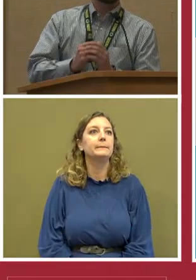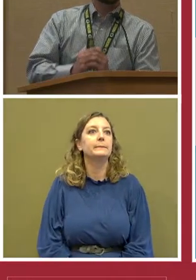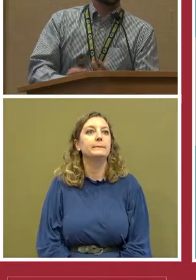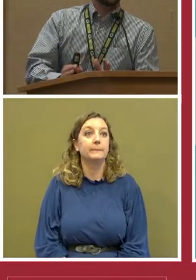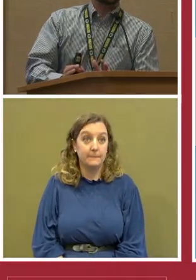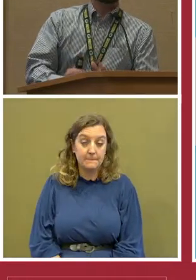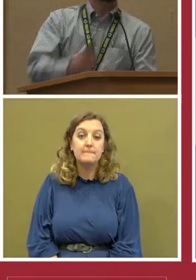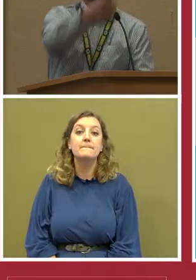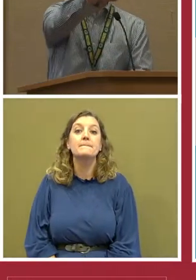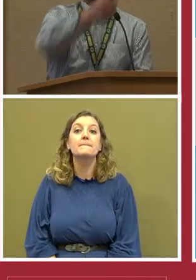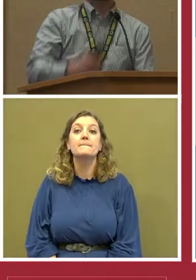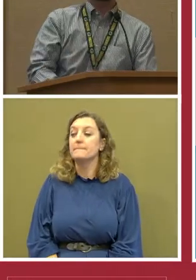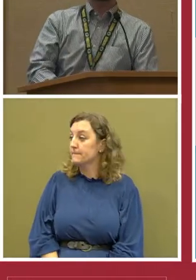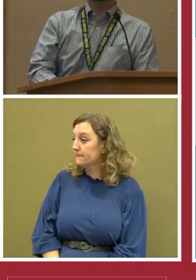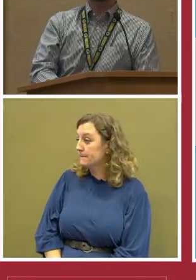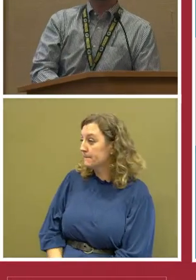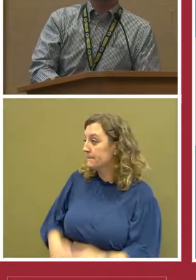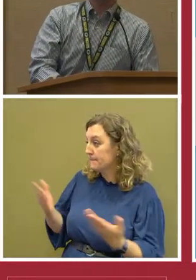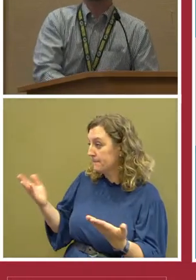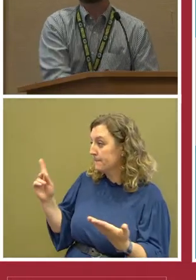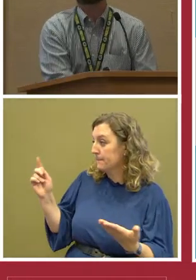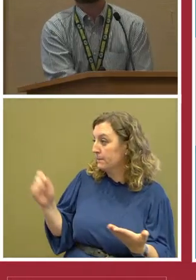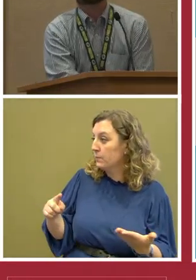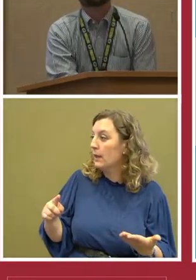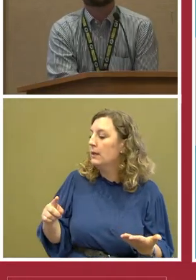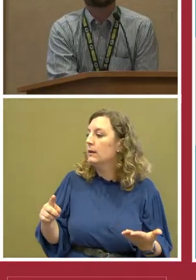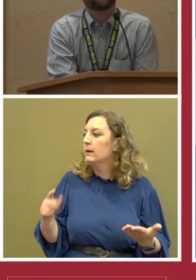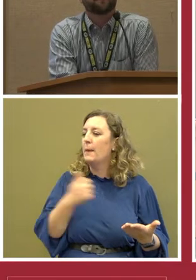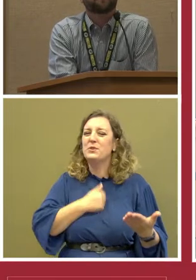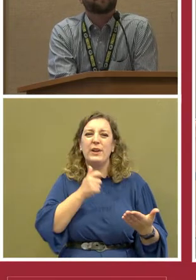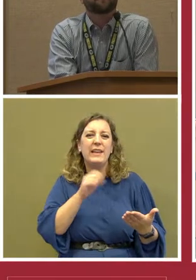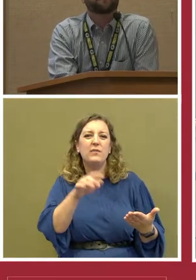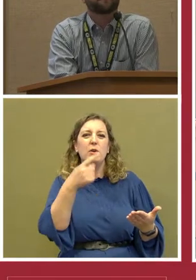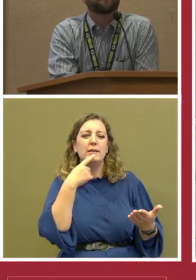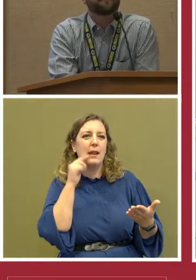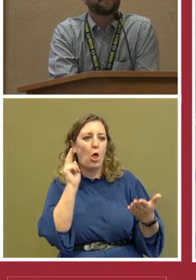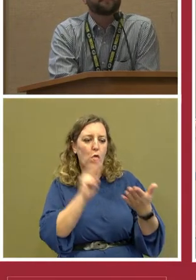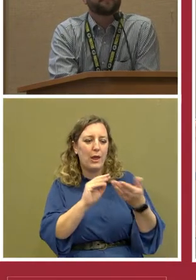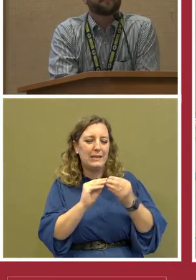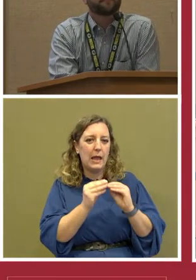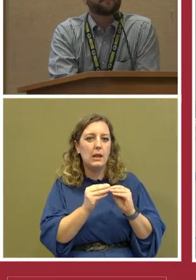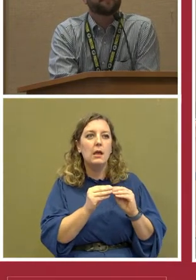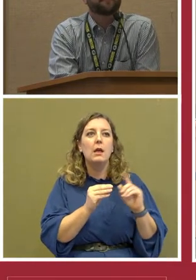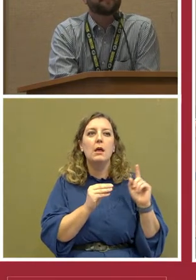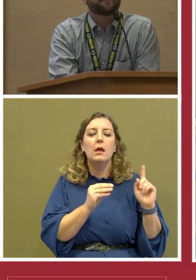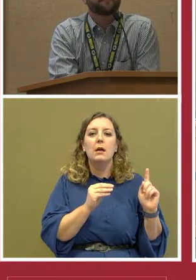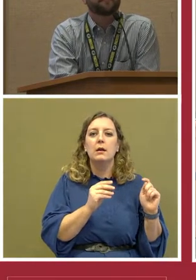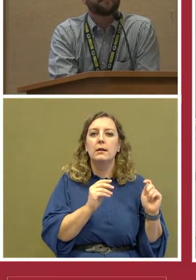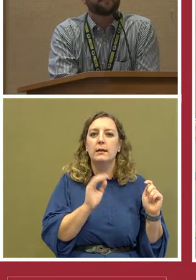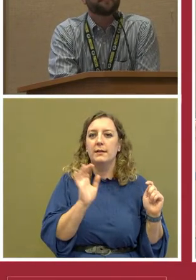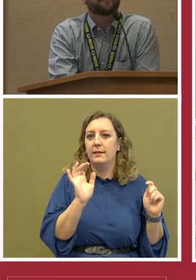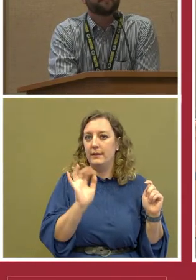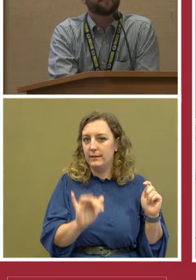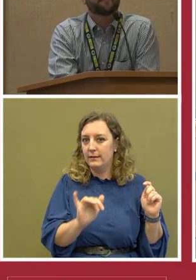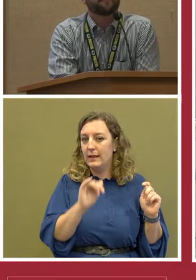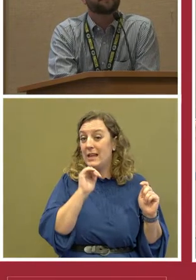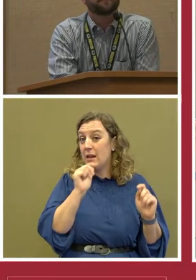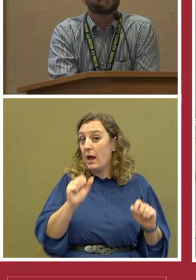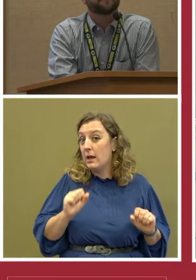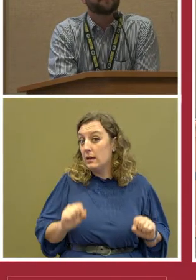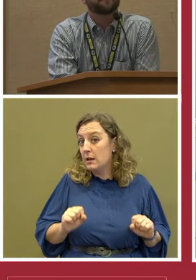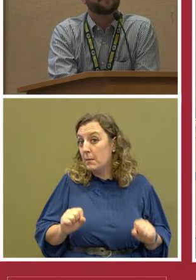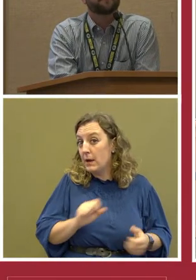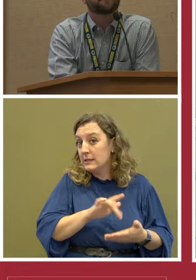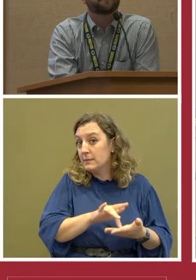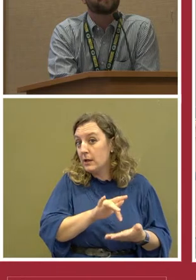And so with that, oh, did you, Carrie, just one quick question. Yep. Sorry if you said this, I was looking at the data. Is that just not a possibility in